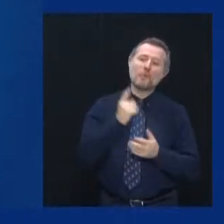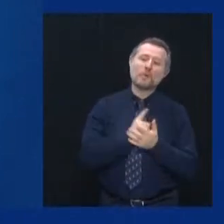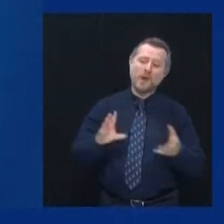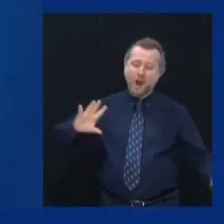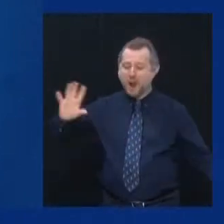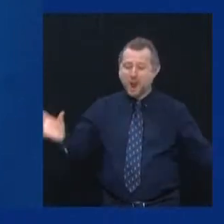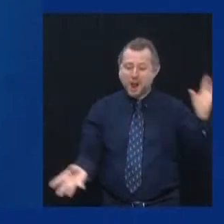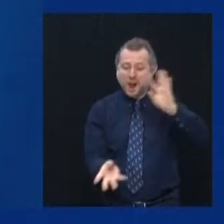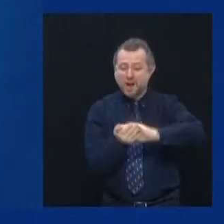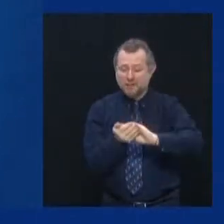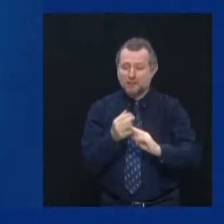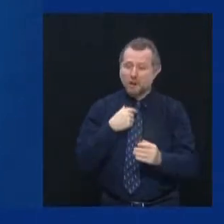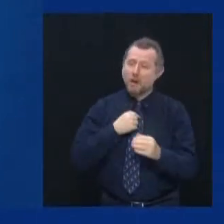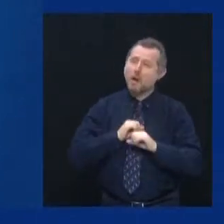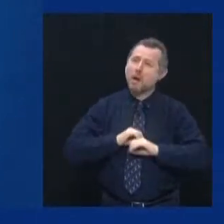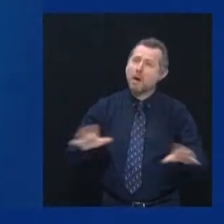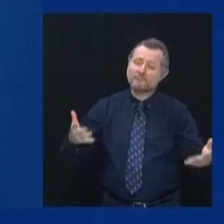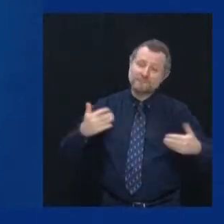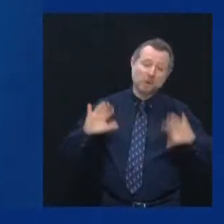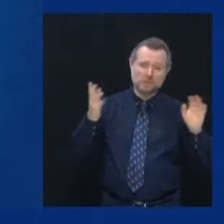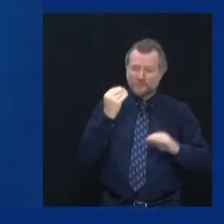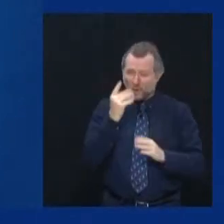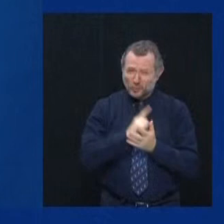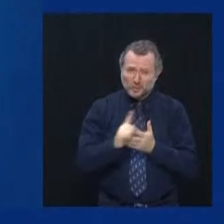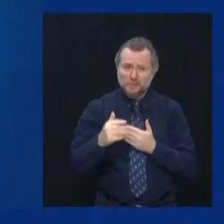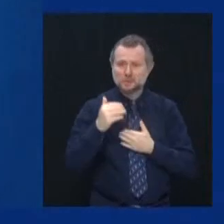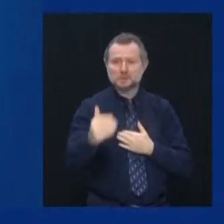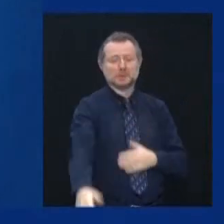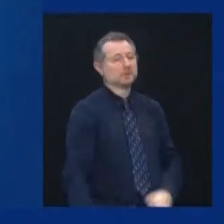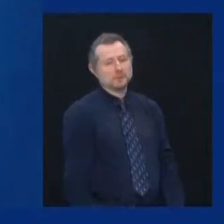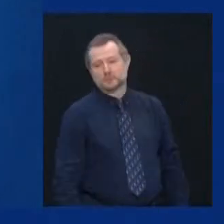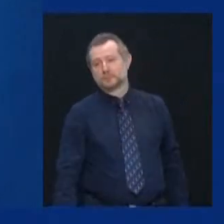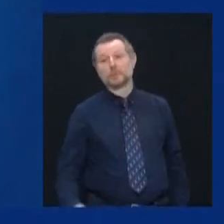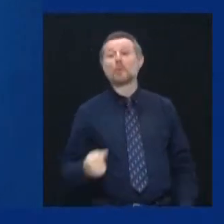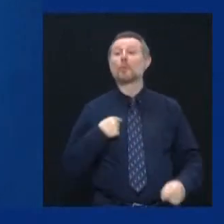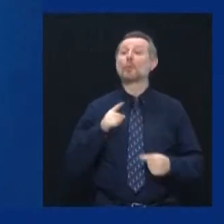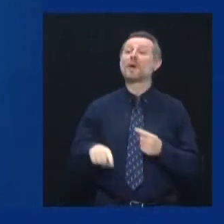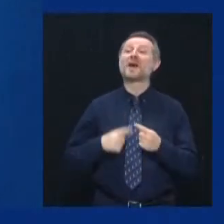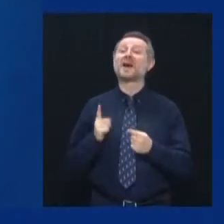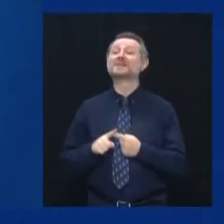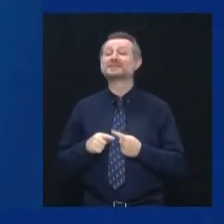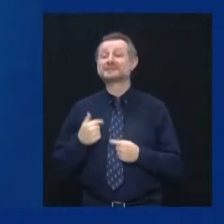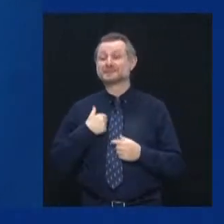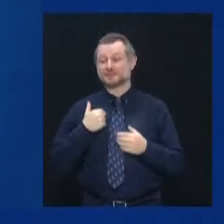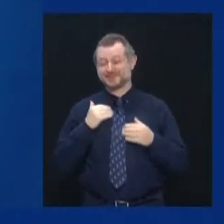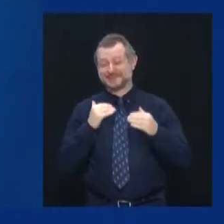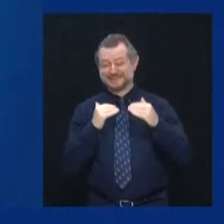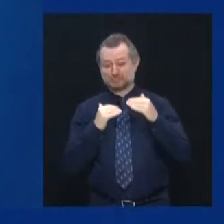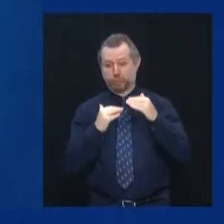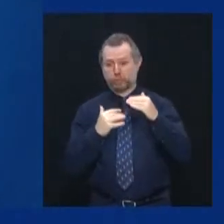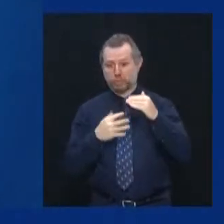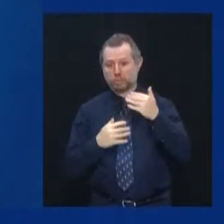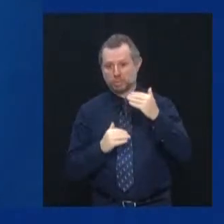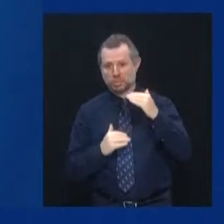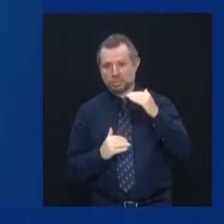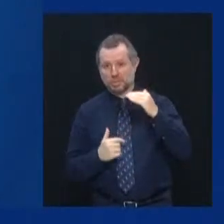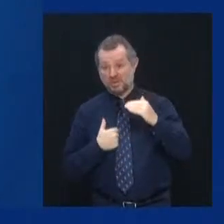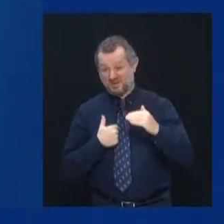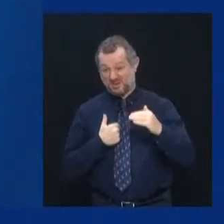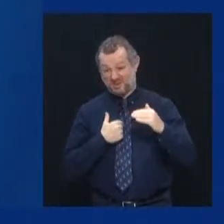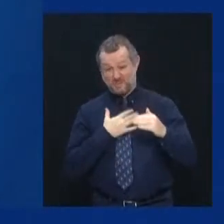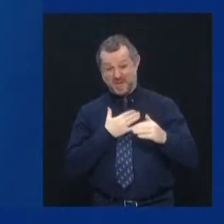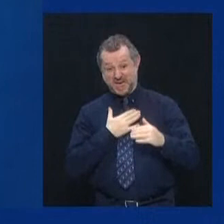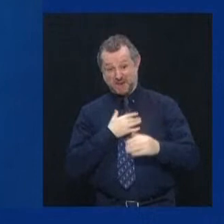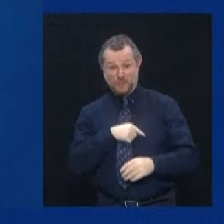myself, I'm not even in the planning stage right now. That's